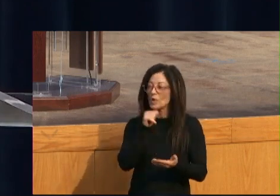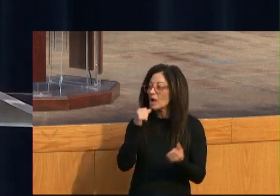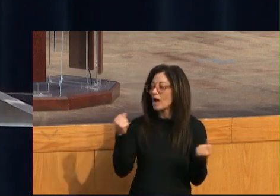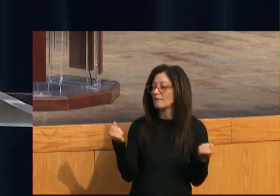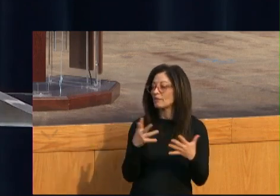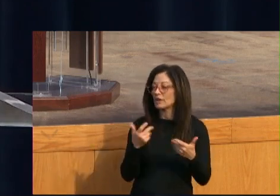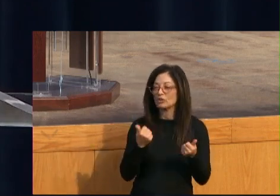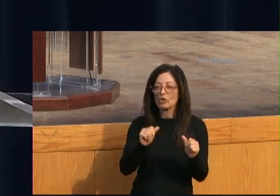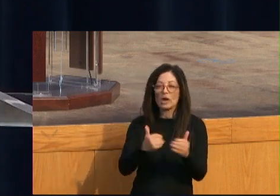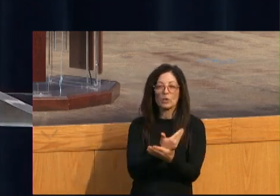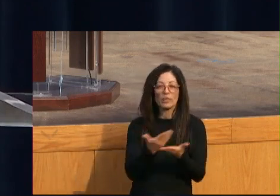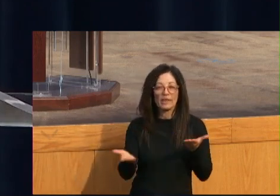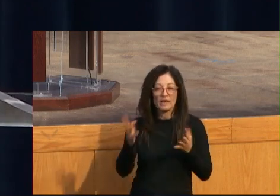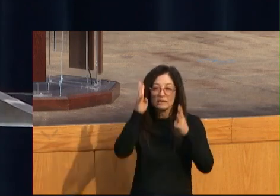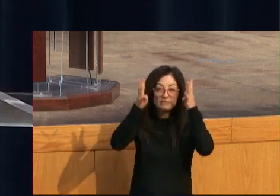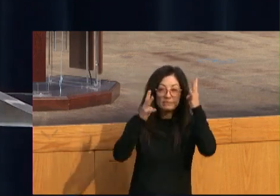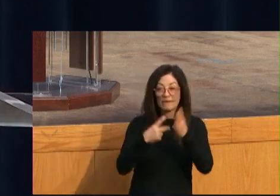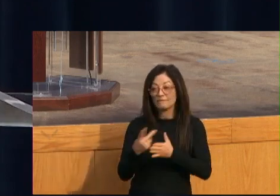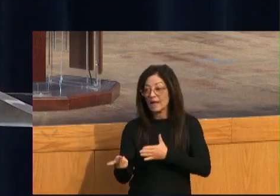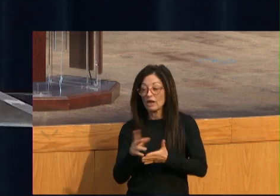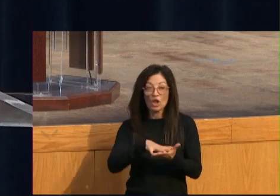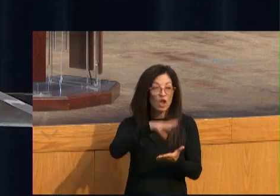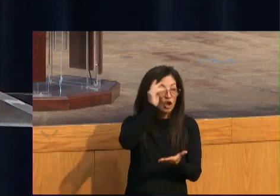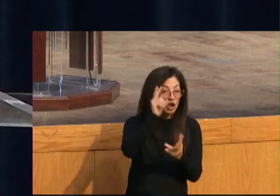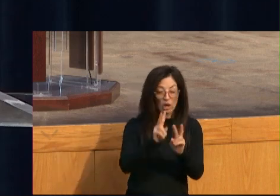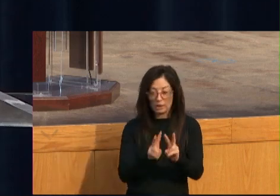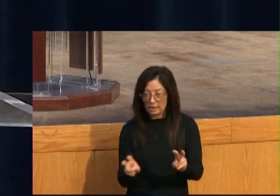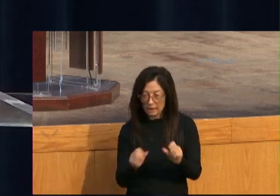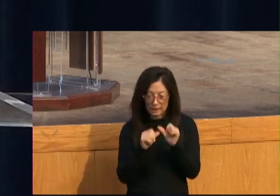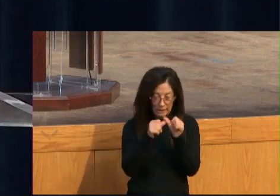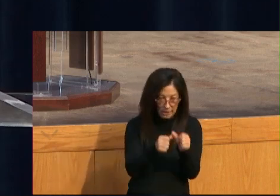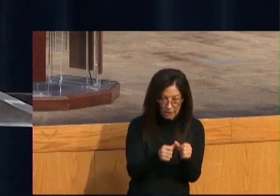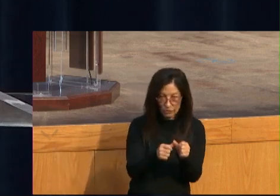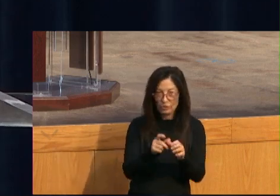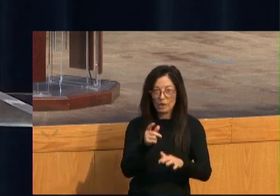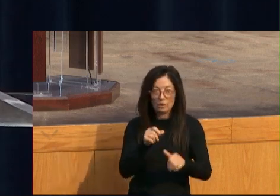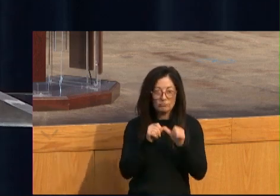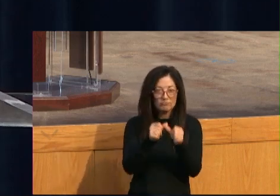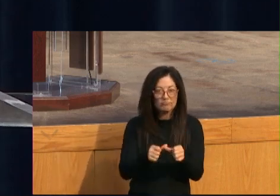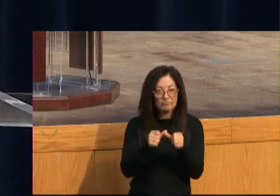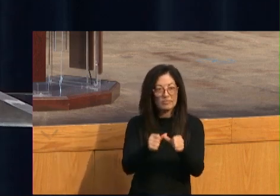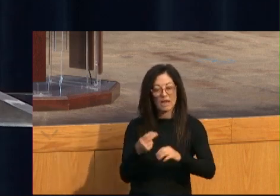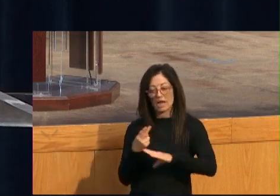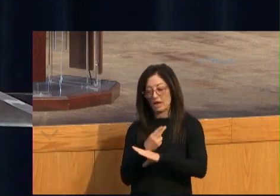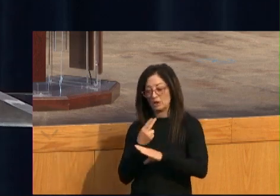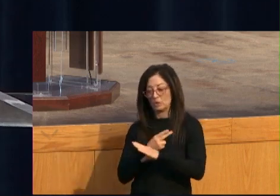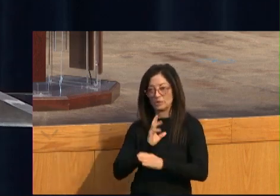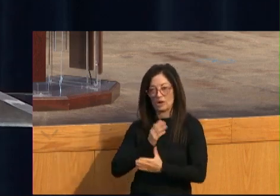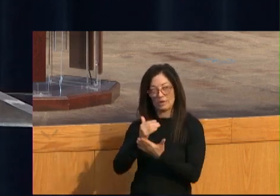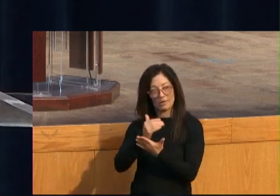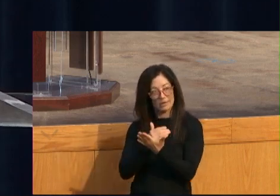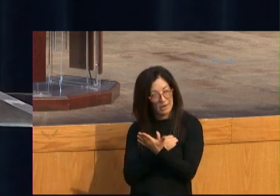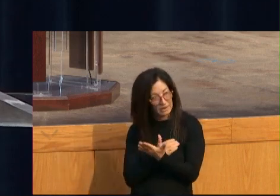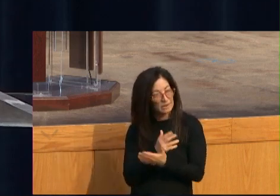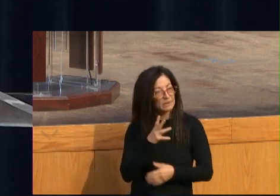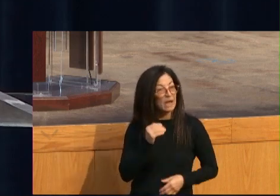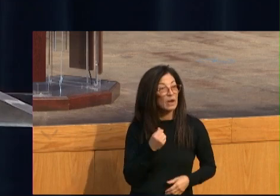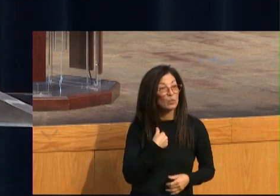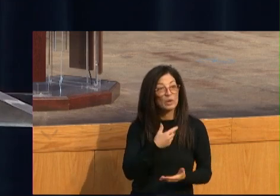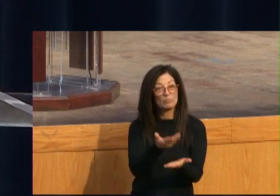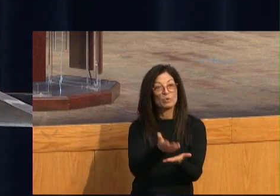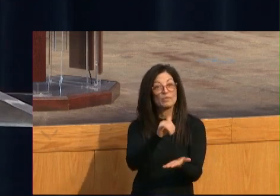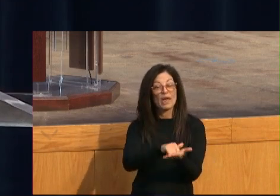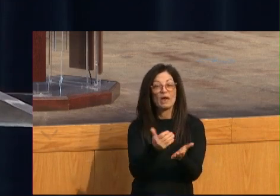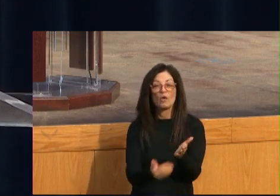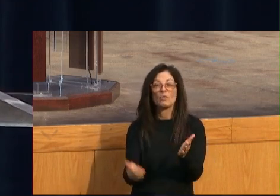new things and innovate and fail and learn and assess and continue the loop and apply those lessons. And we prove that again